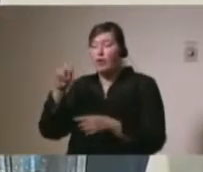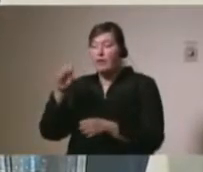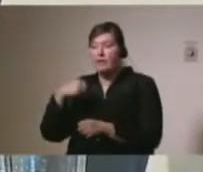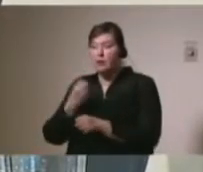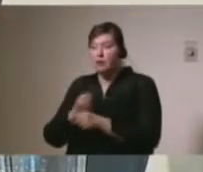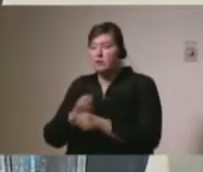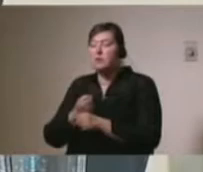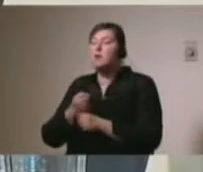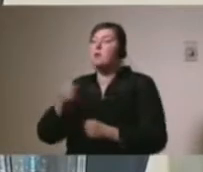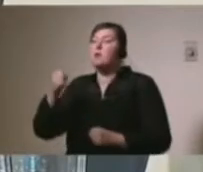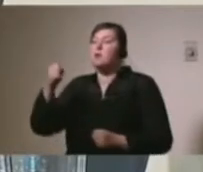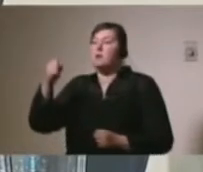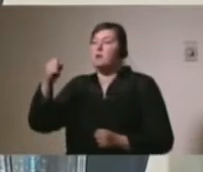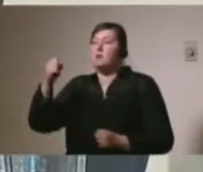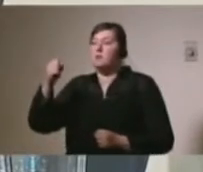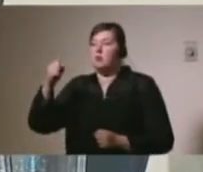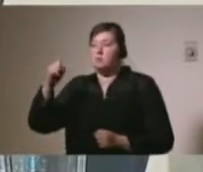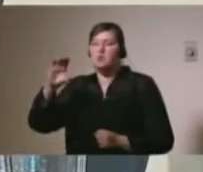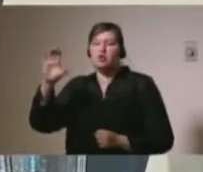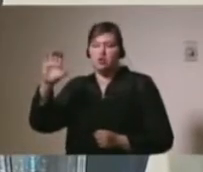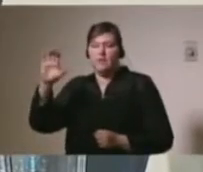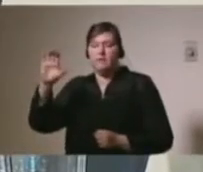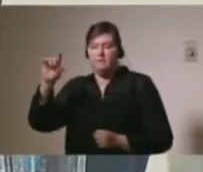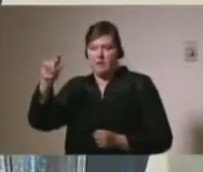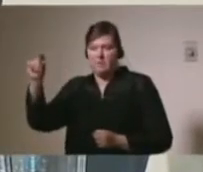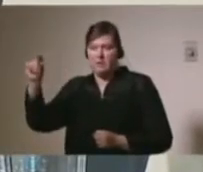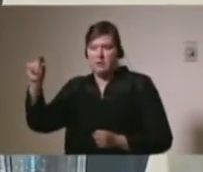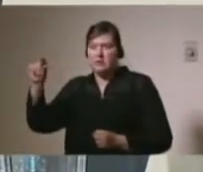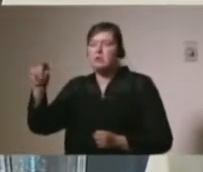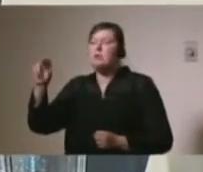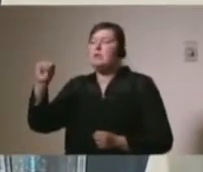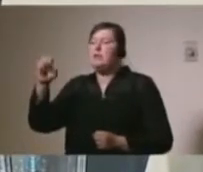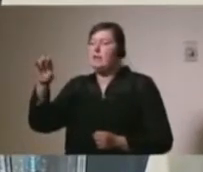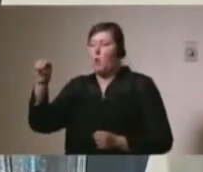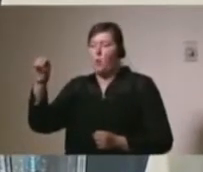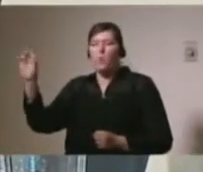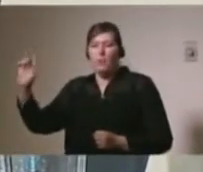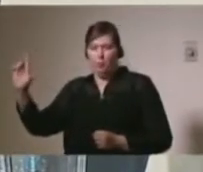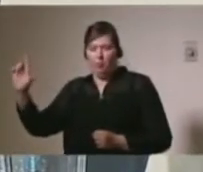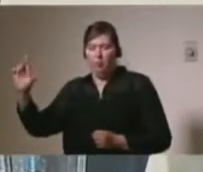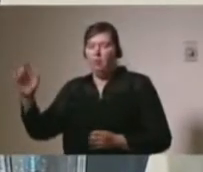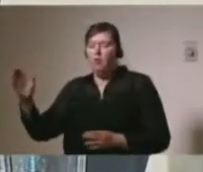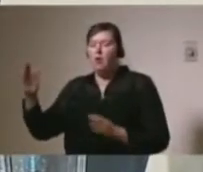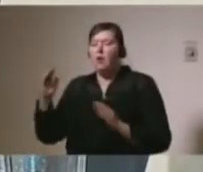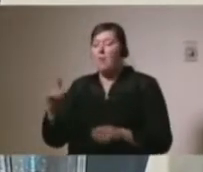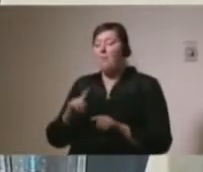Under a conservative government, it's been neoliberal. Whereas under a progressive government, yes,